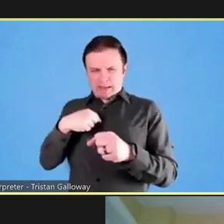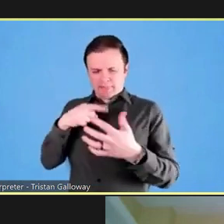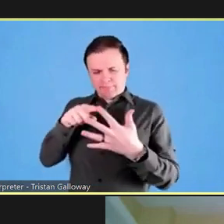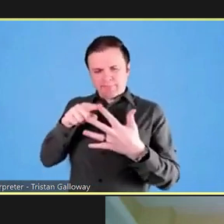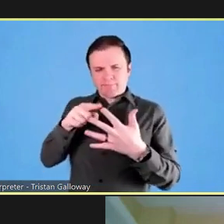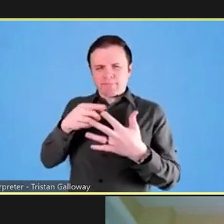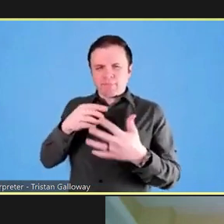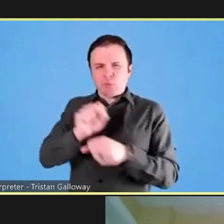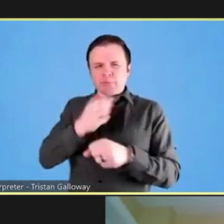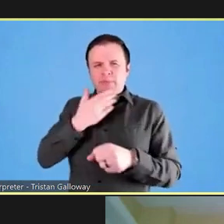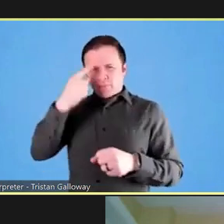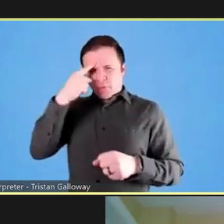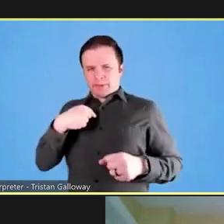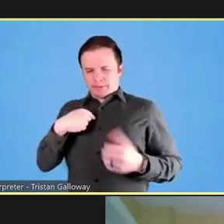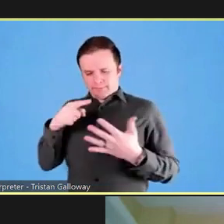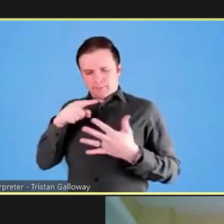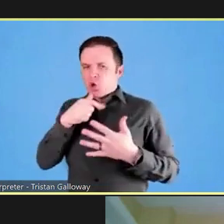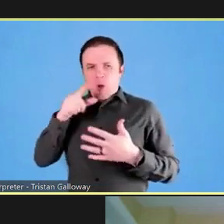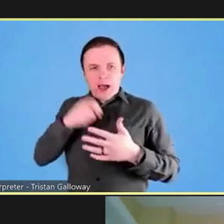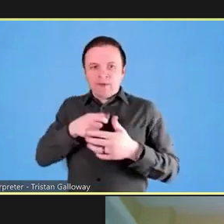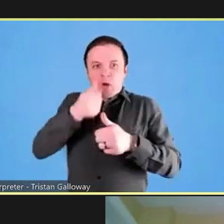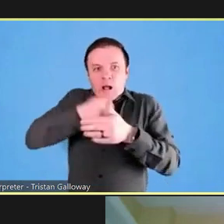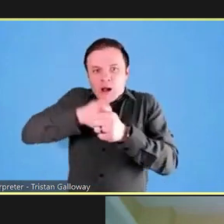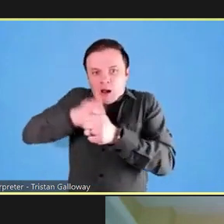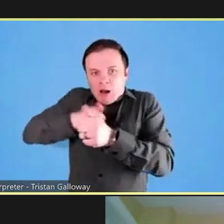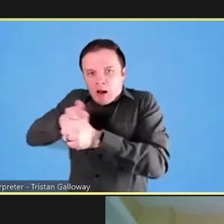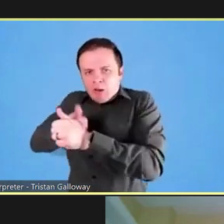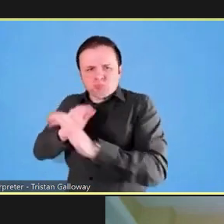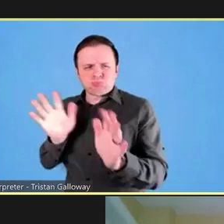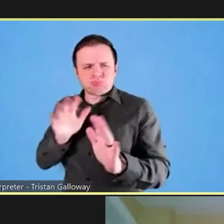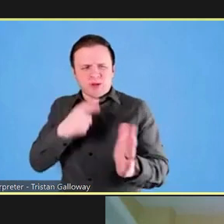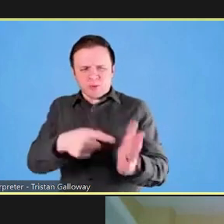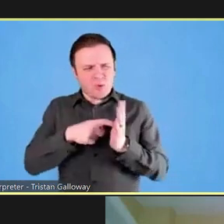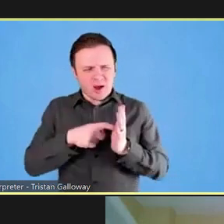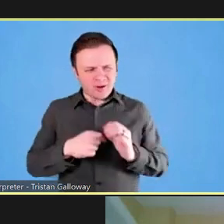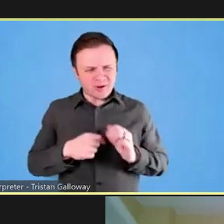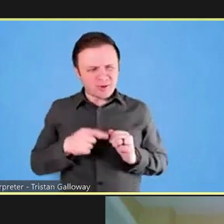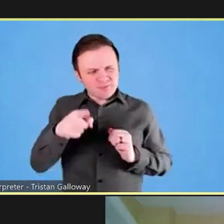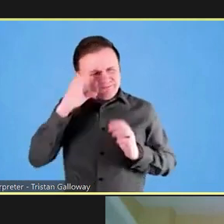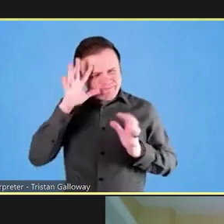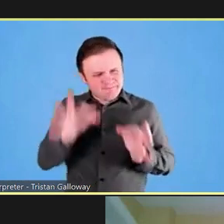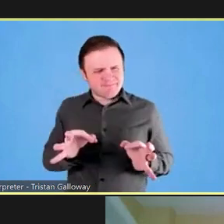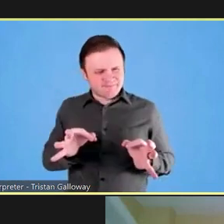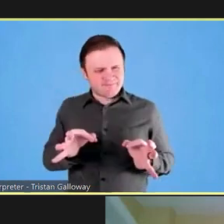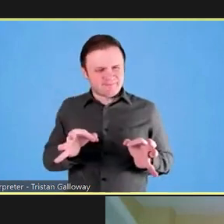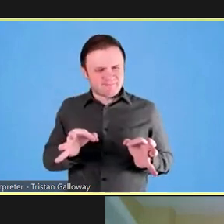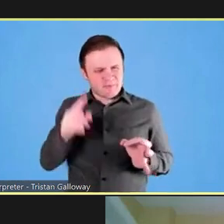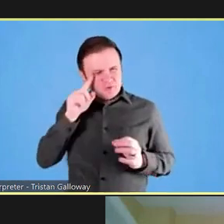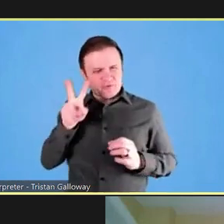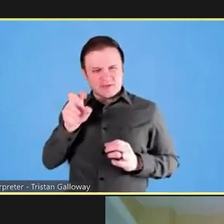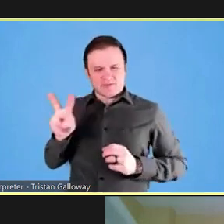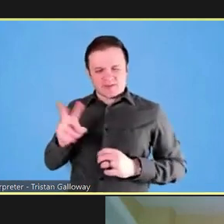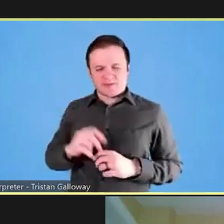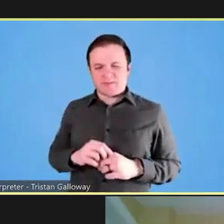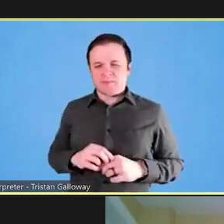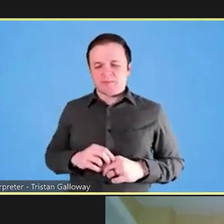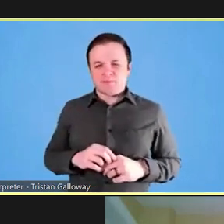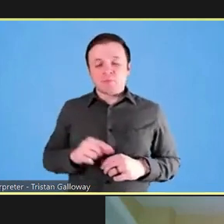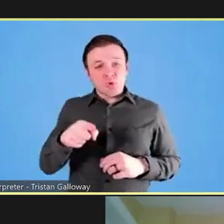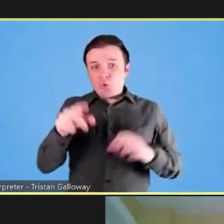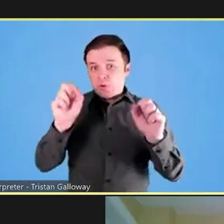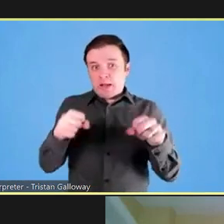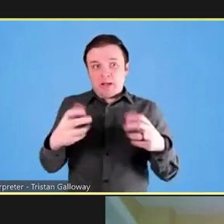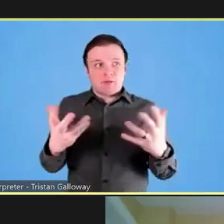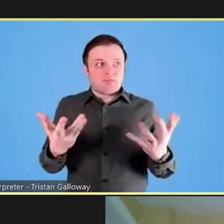for you. You don't have to do every single thing. It's not required in order to do the VSV. You